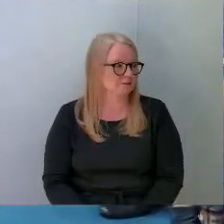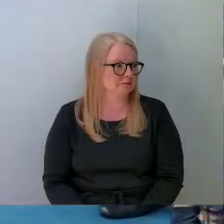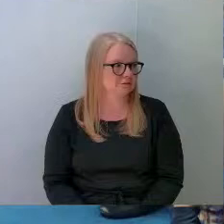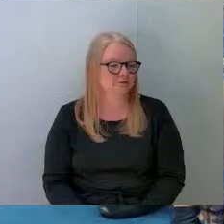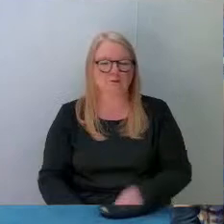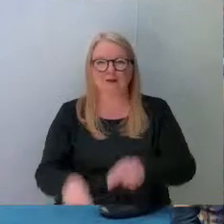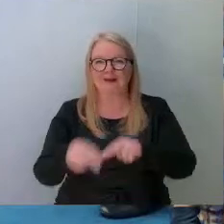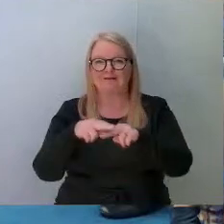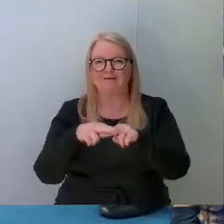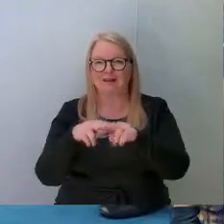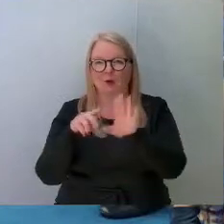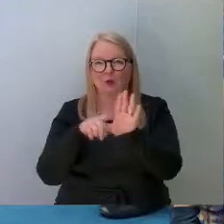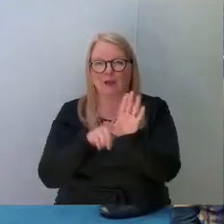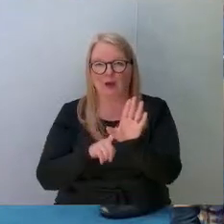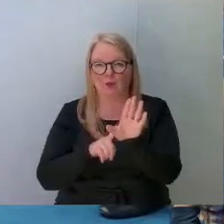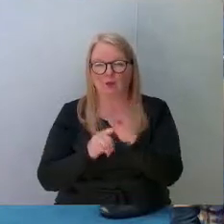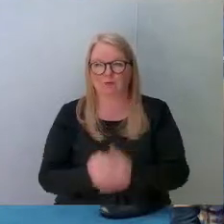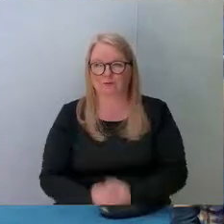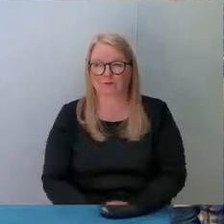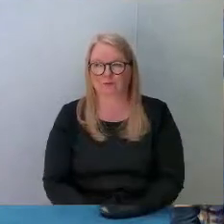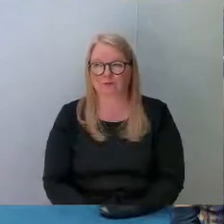Feiyu Yao.